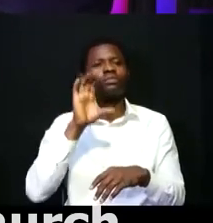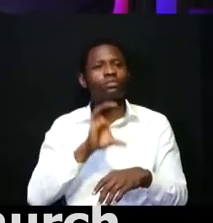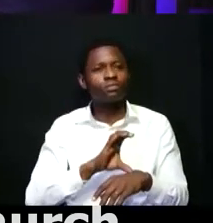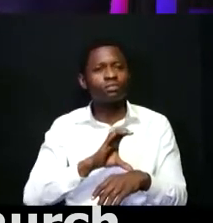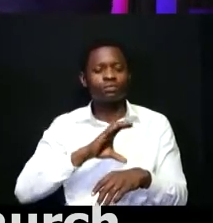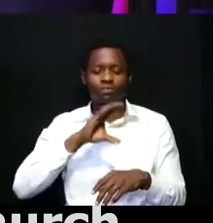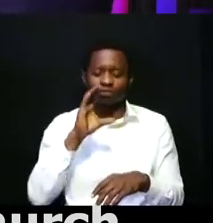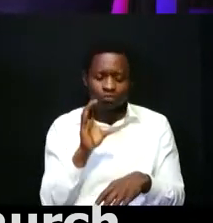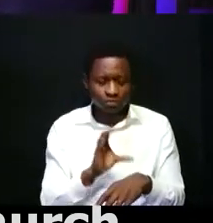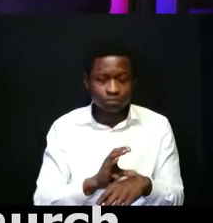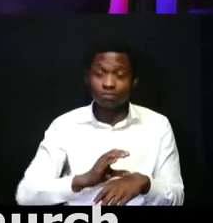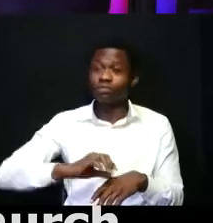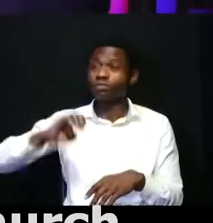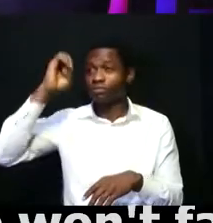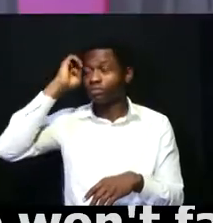church.